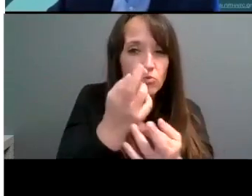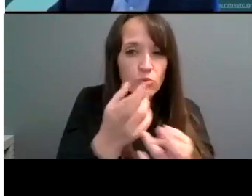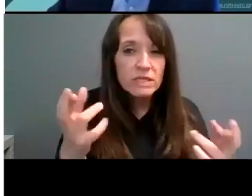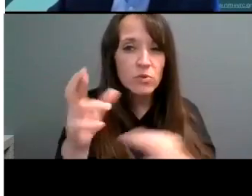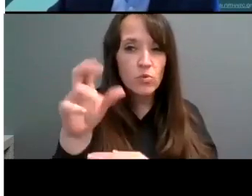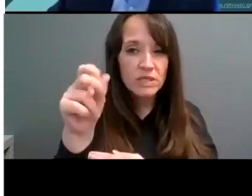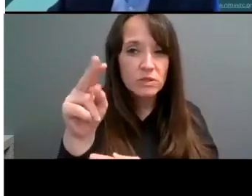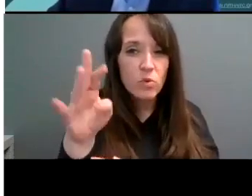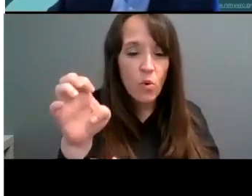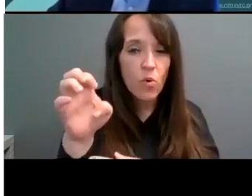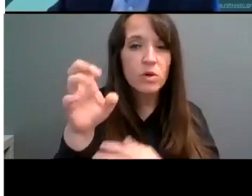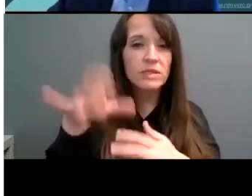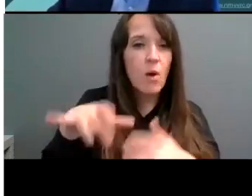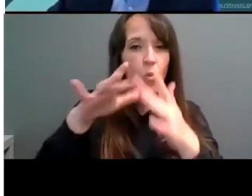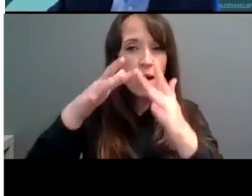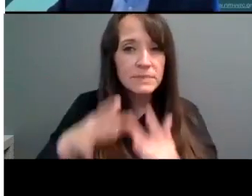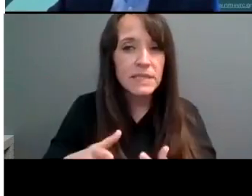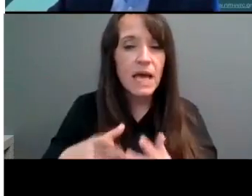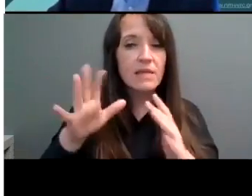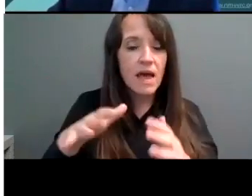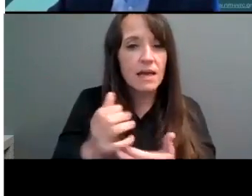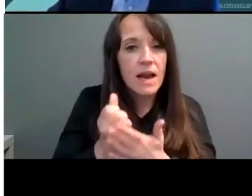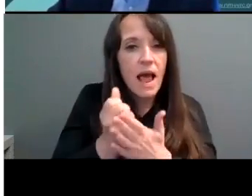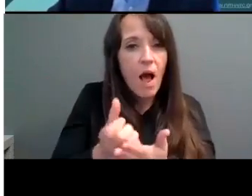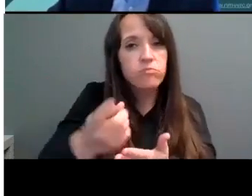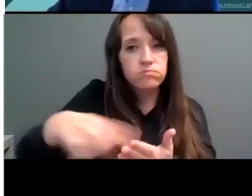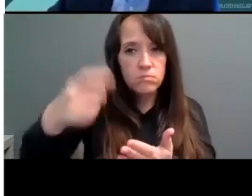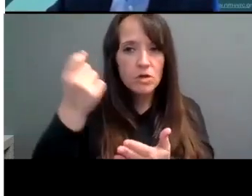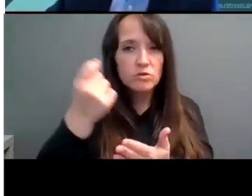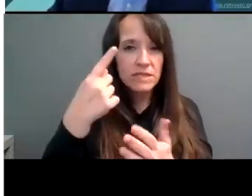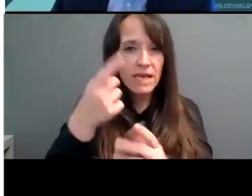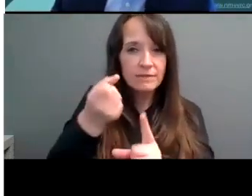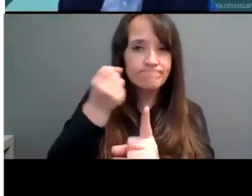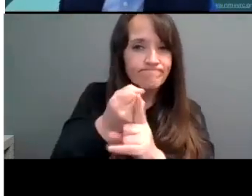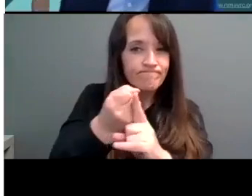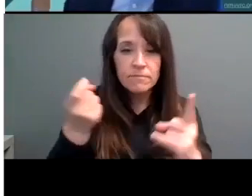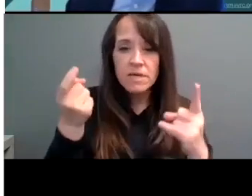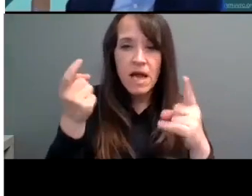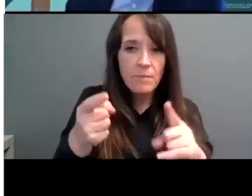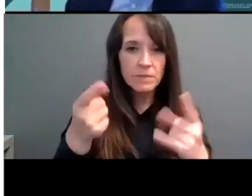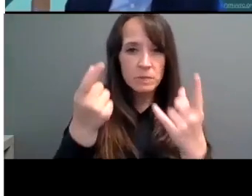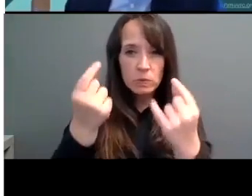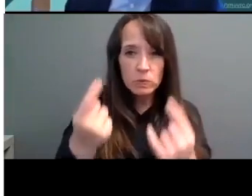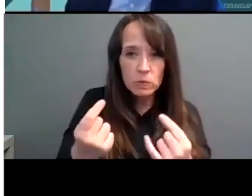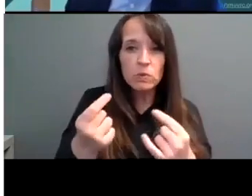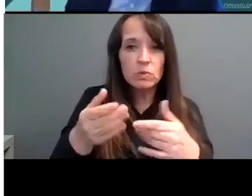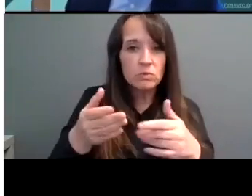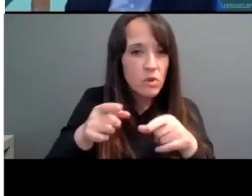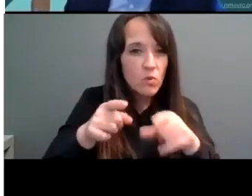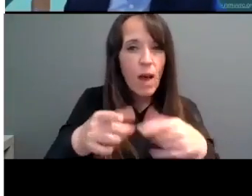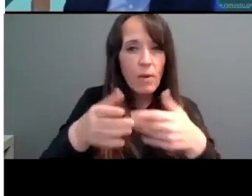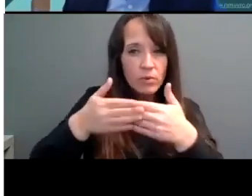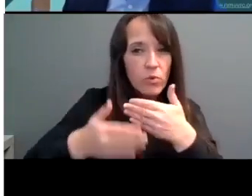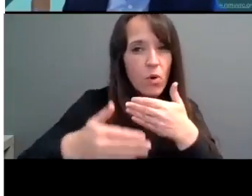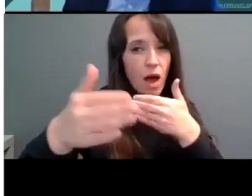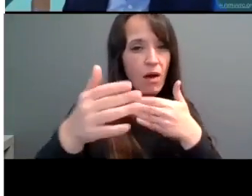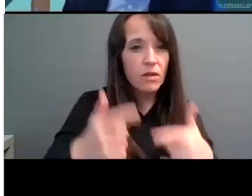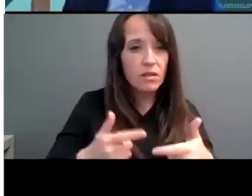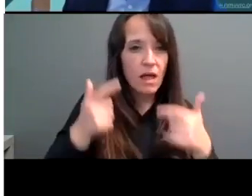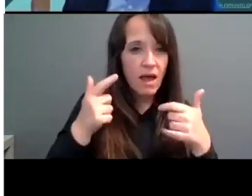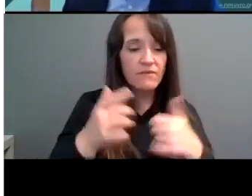websites that can strengthen your knowledge about trauma across the lifespan. And thanks to all of you who sent in questions. You